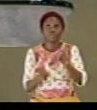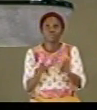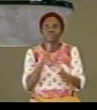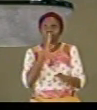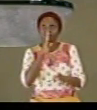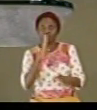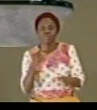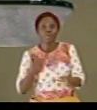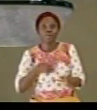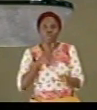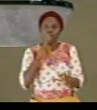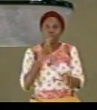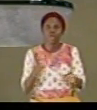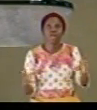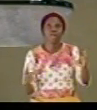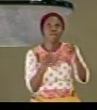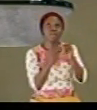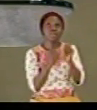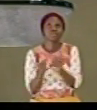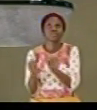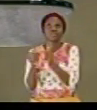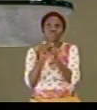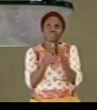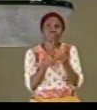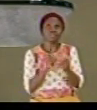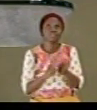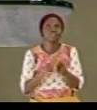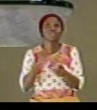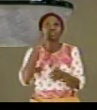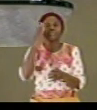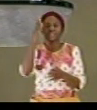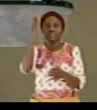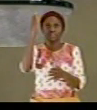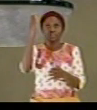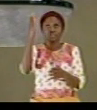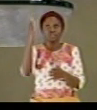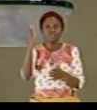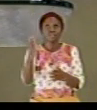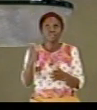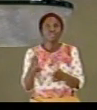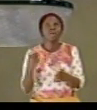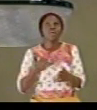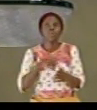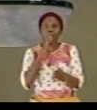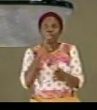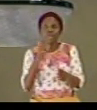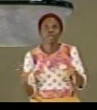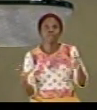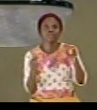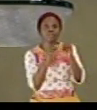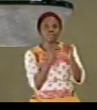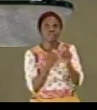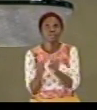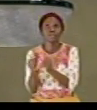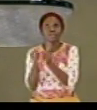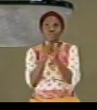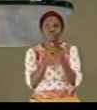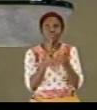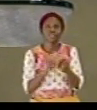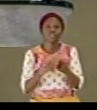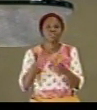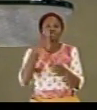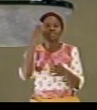are gathering together unto thee. Yes, we are gathering together